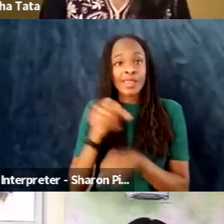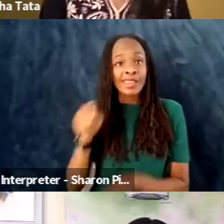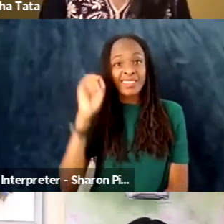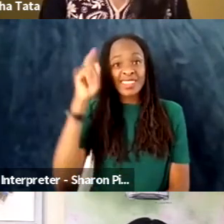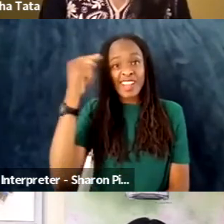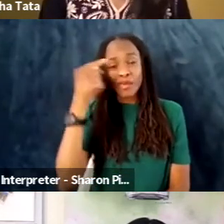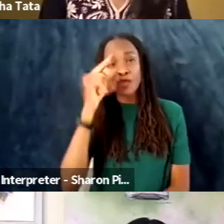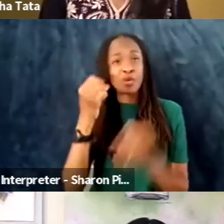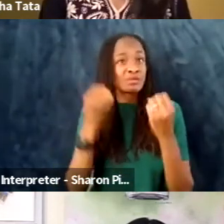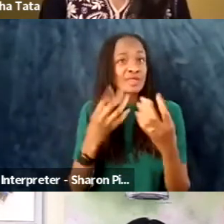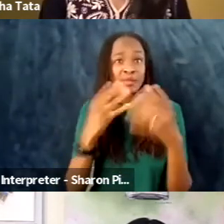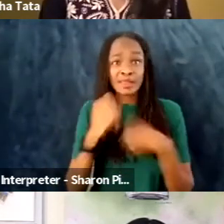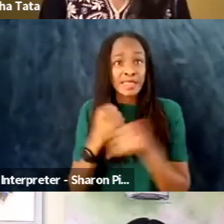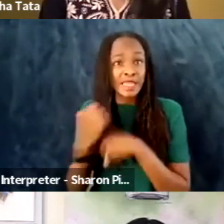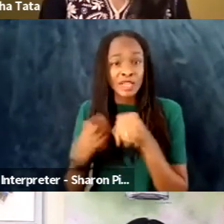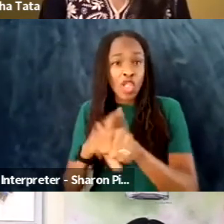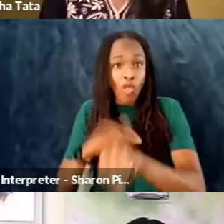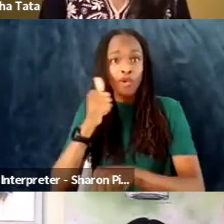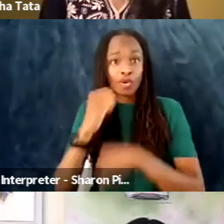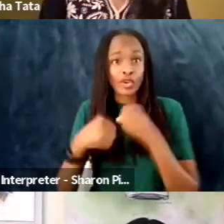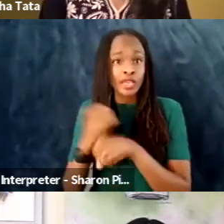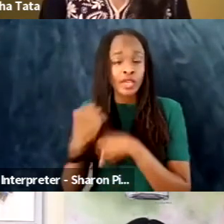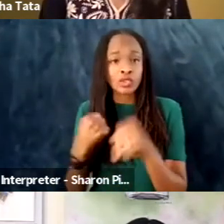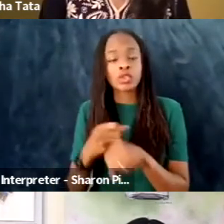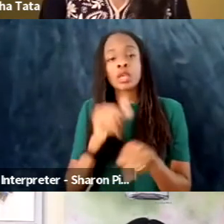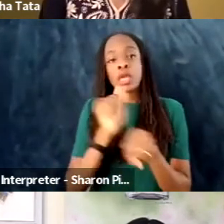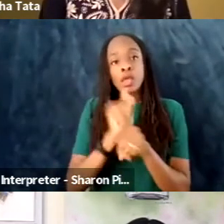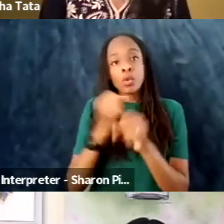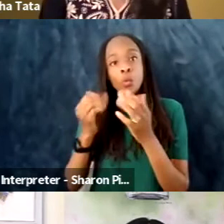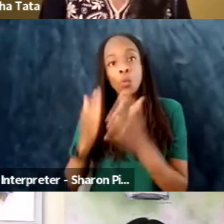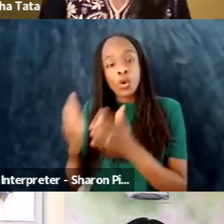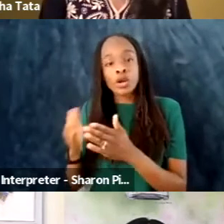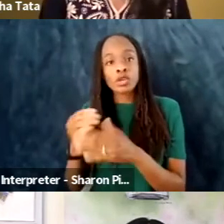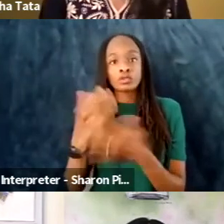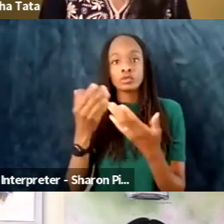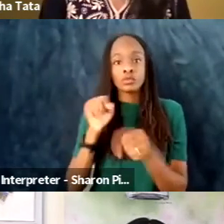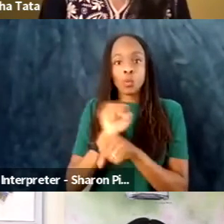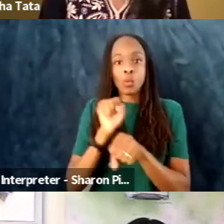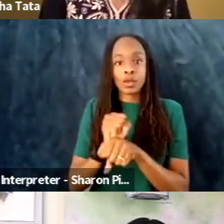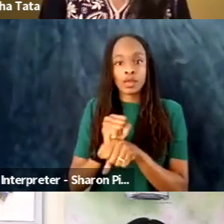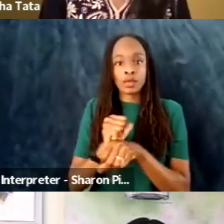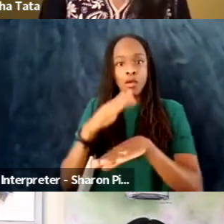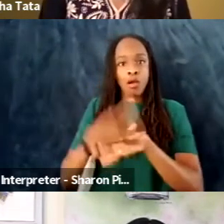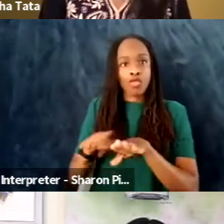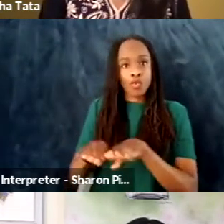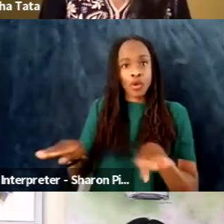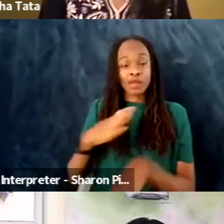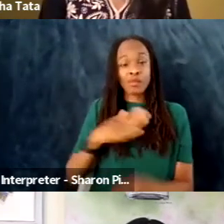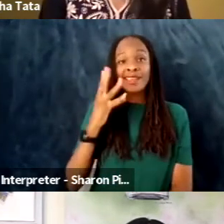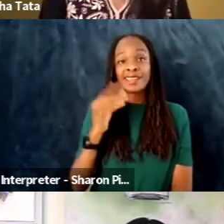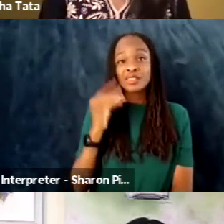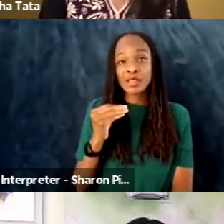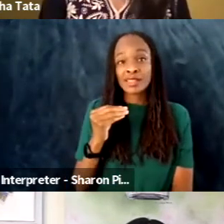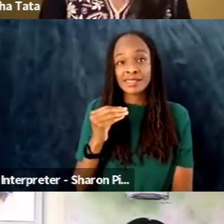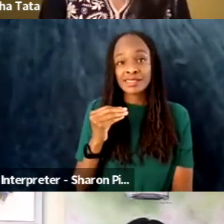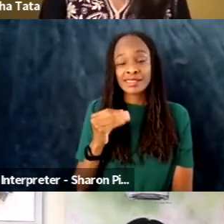years. And the health workers were working on the ground. My experience was it took